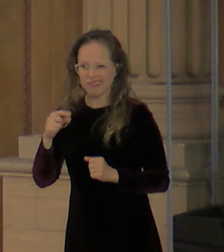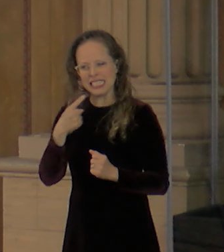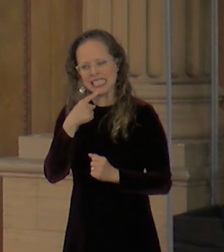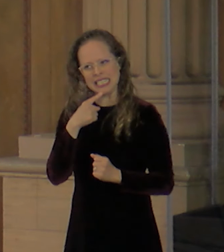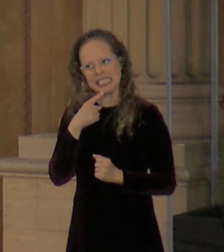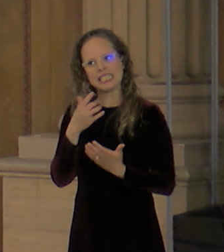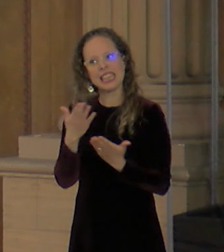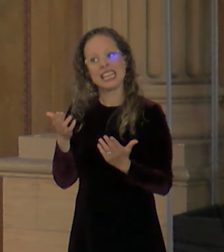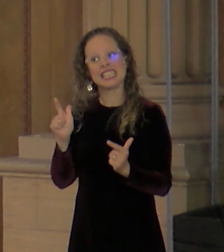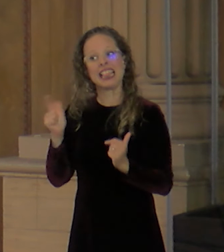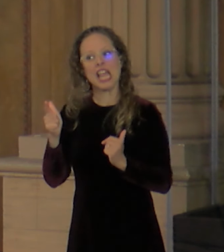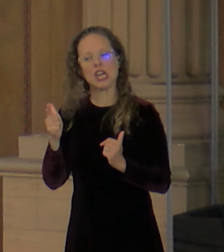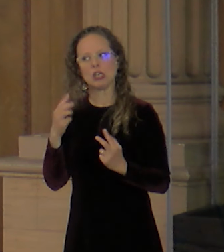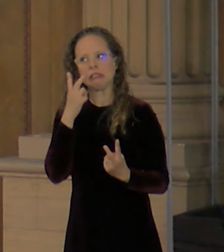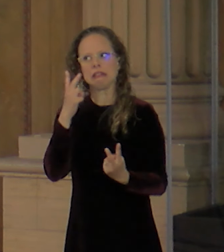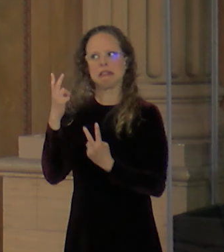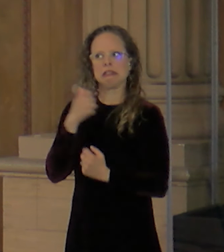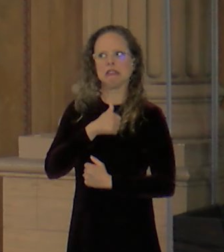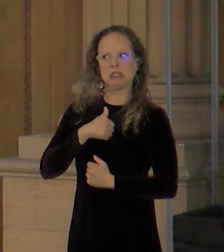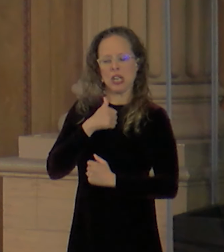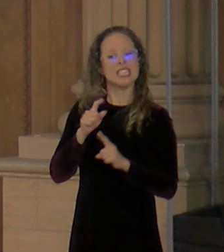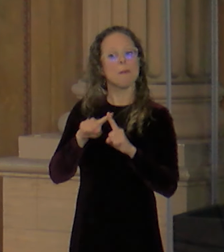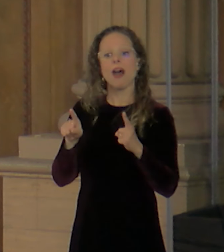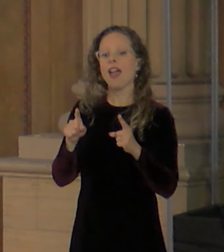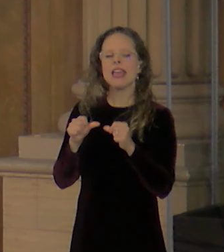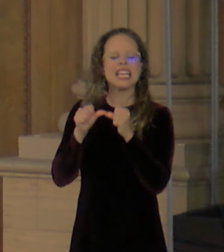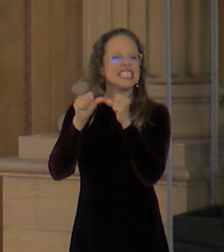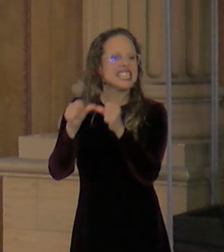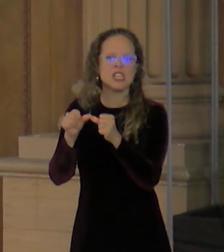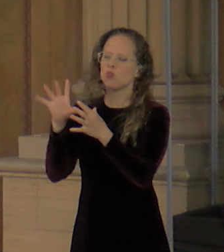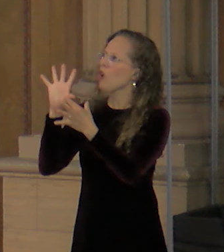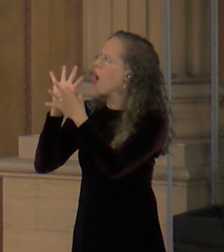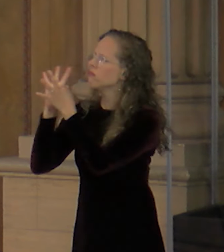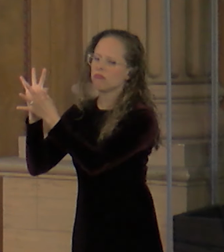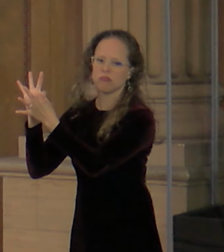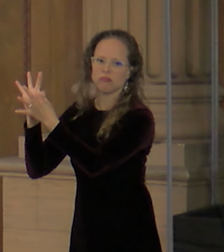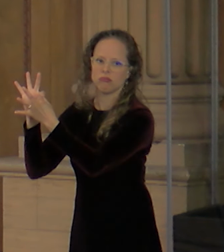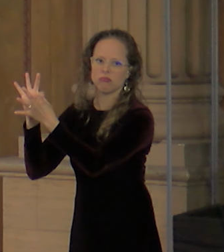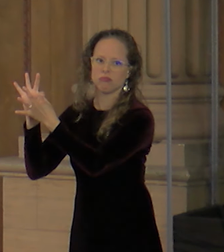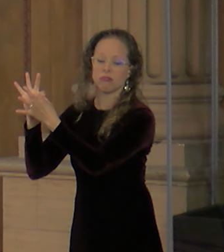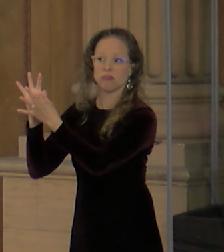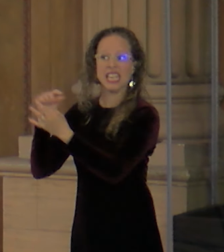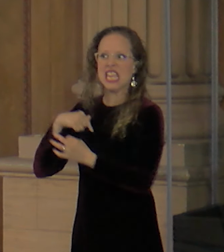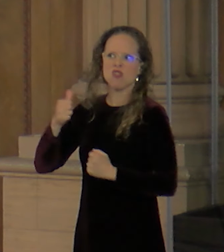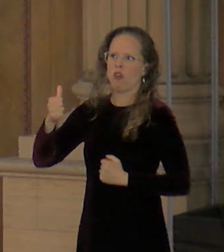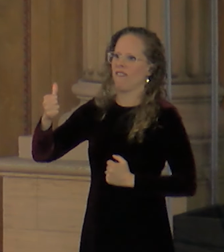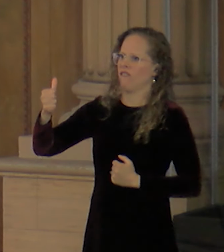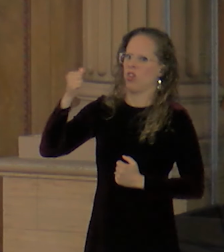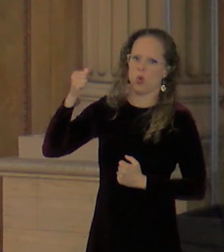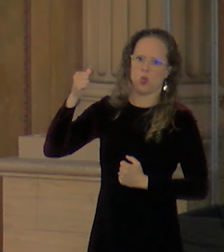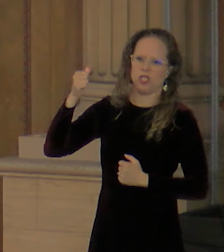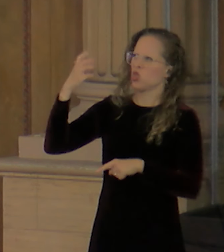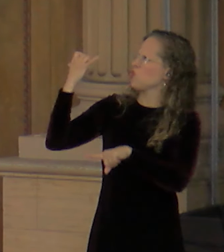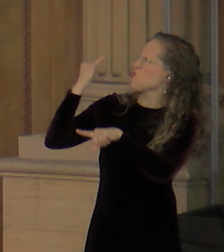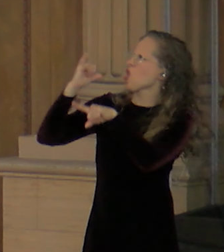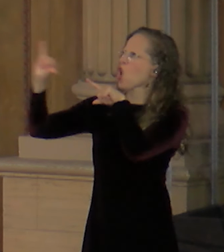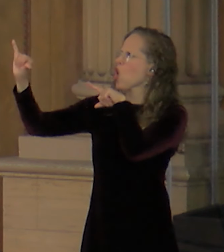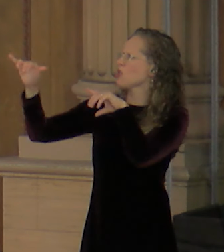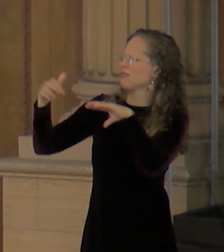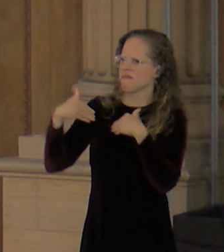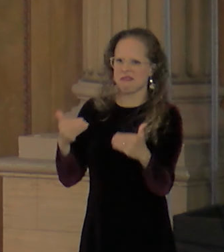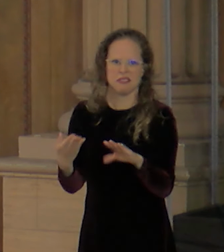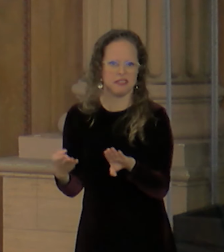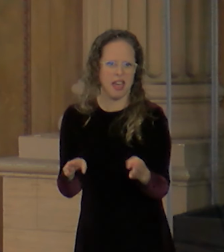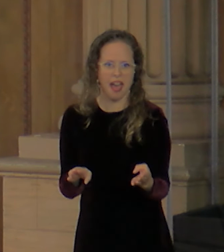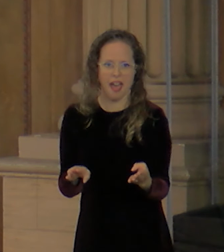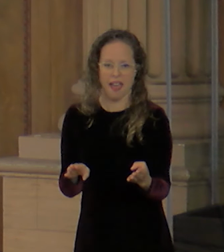keep clinging to God. He refuses to curse God and die. I mean, most of us would probably have walked away from God by this point, but Job